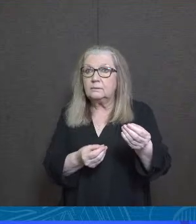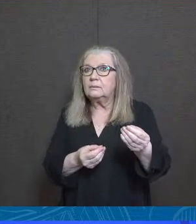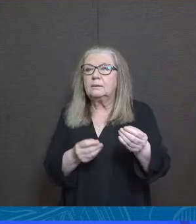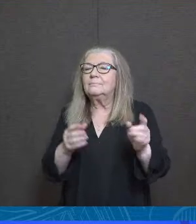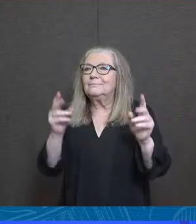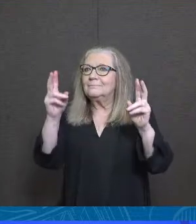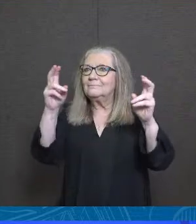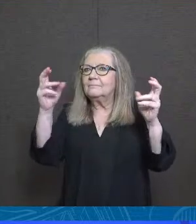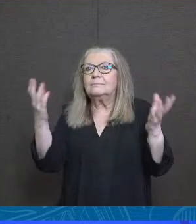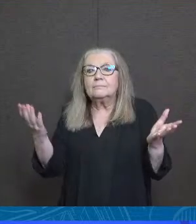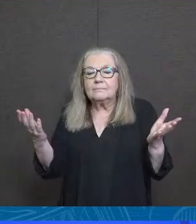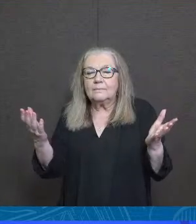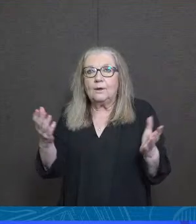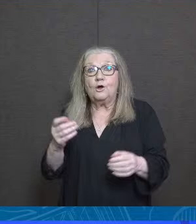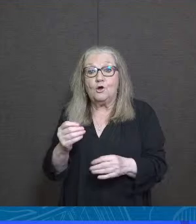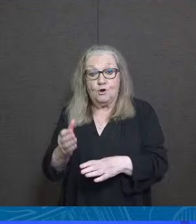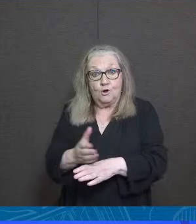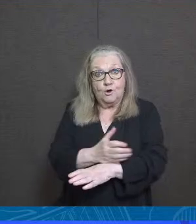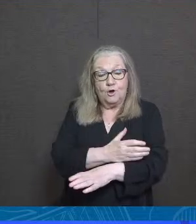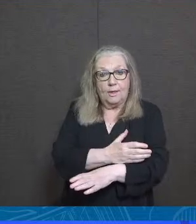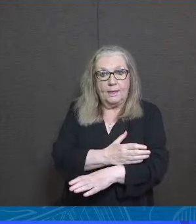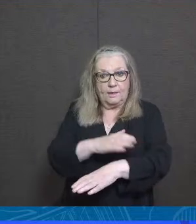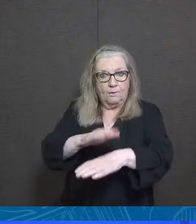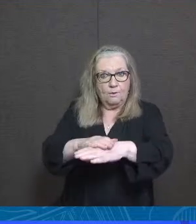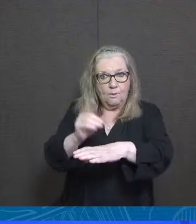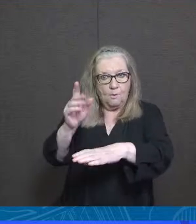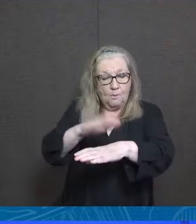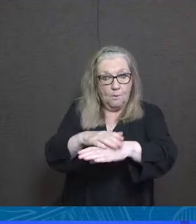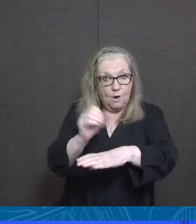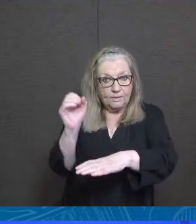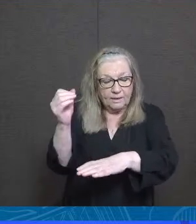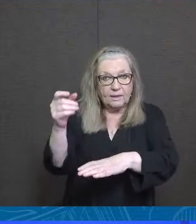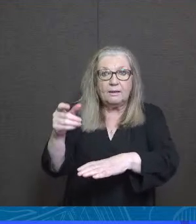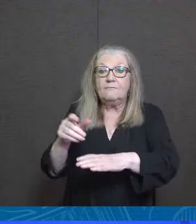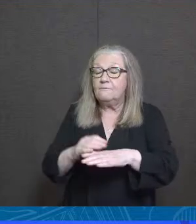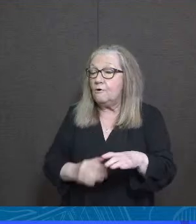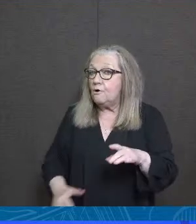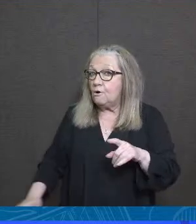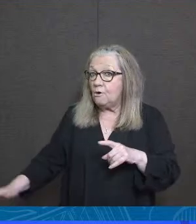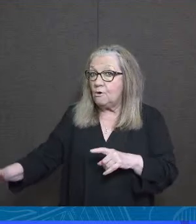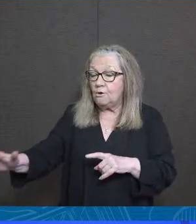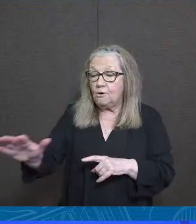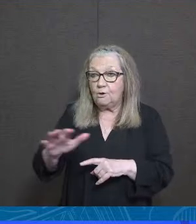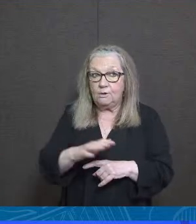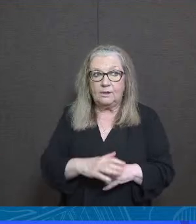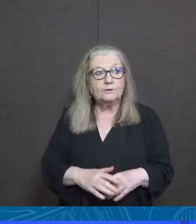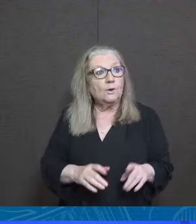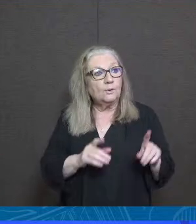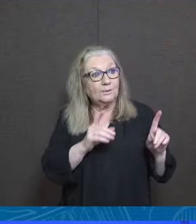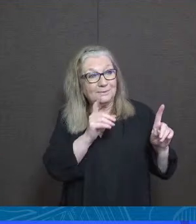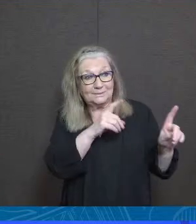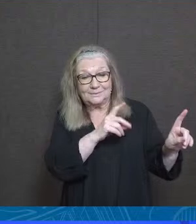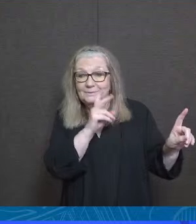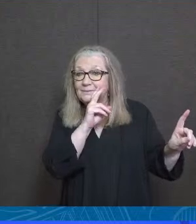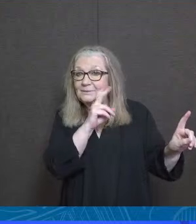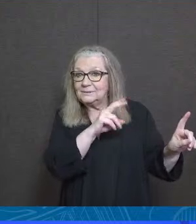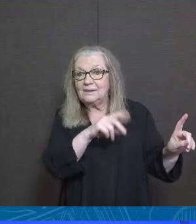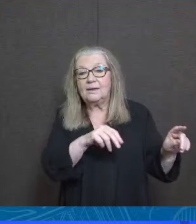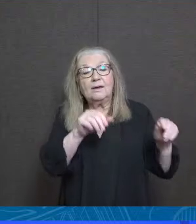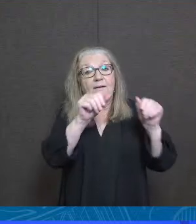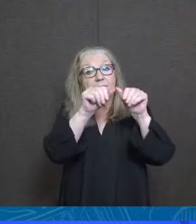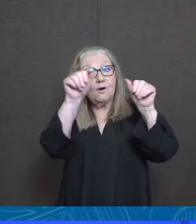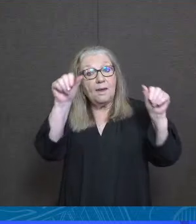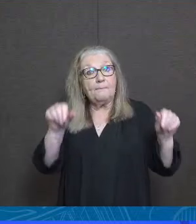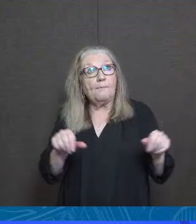all. This is the framework, disaster risk knowledge, detection, monitoring,